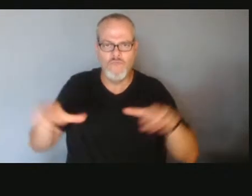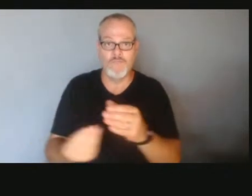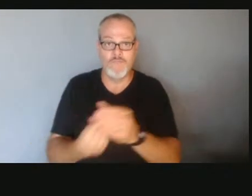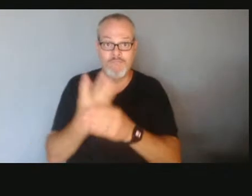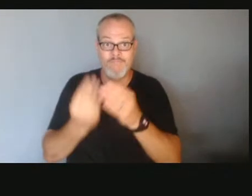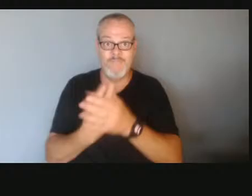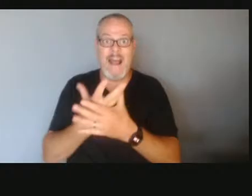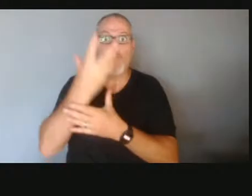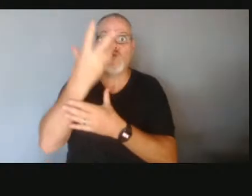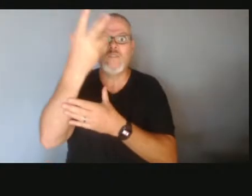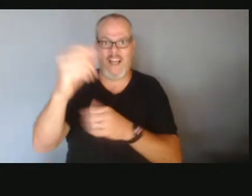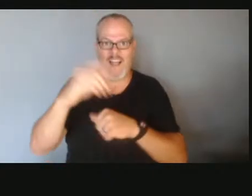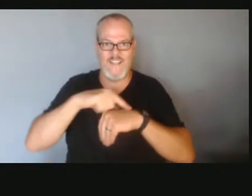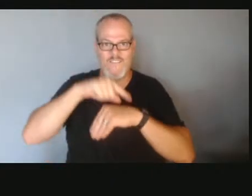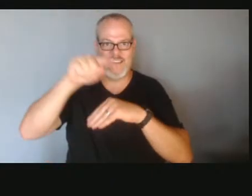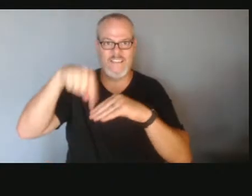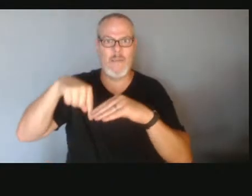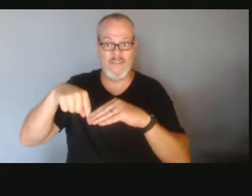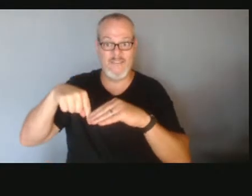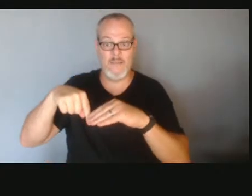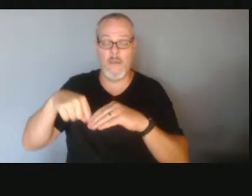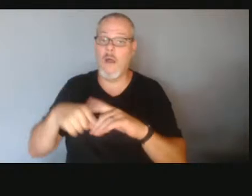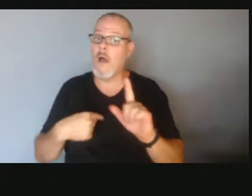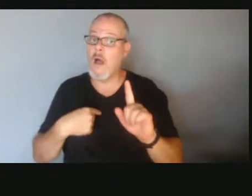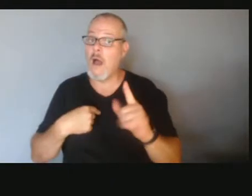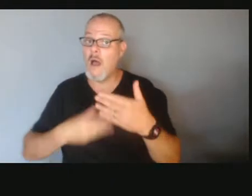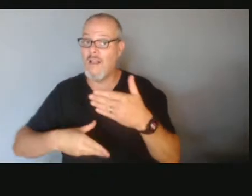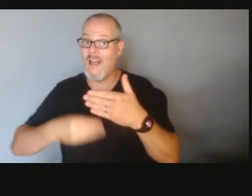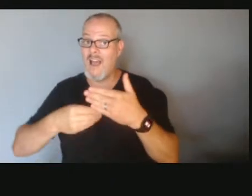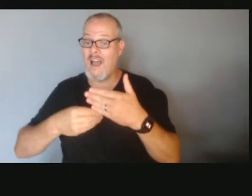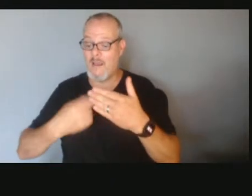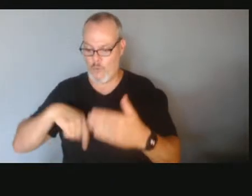I will add that the fissure that we saw